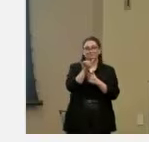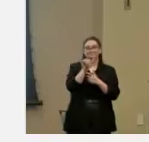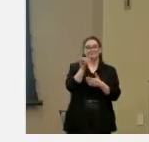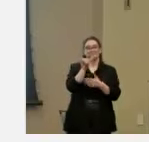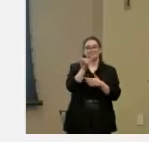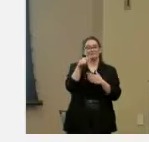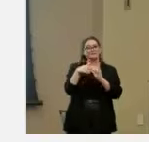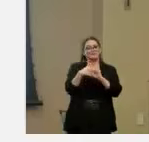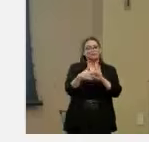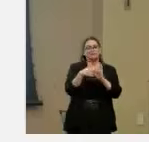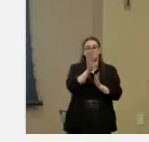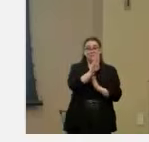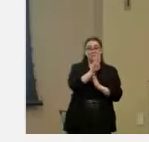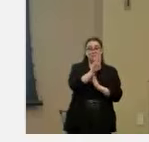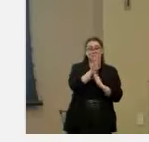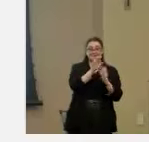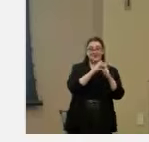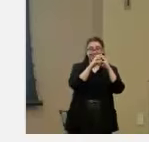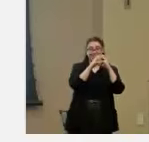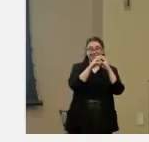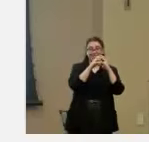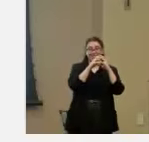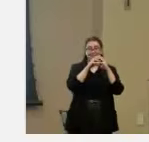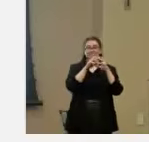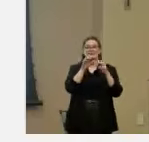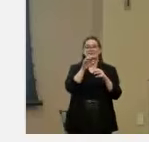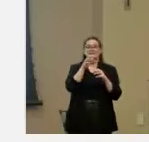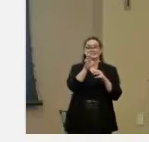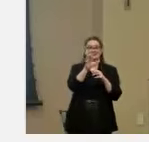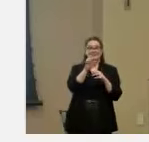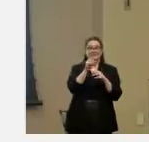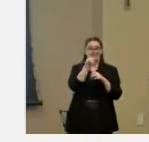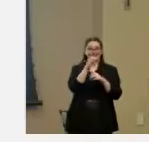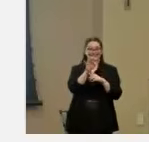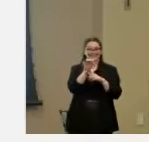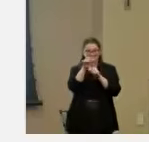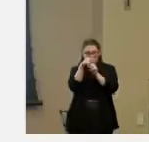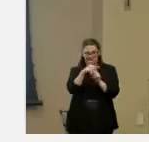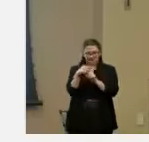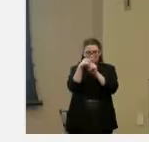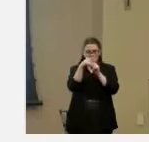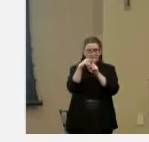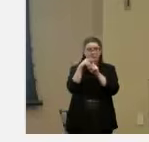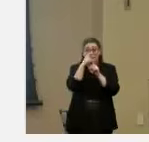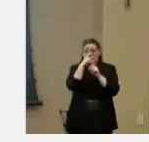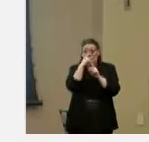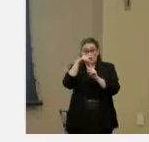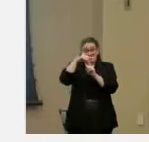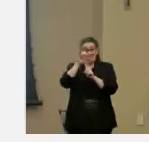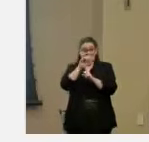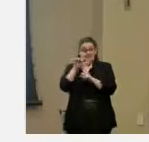from the B cell. It targets CD19, and it's engineered onto a T